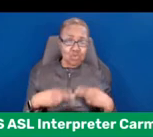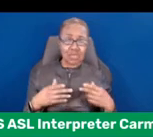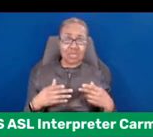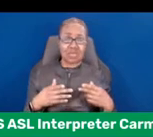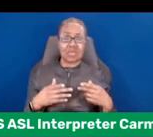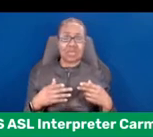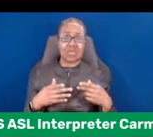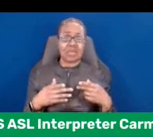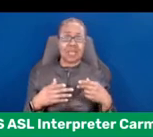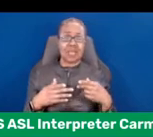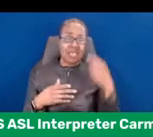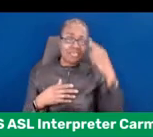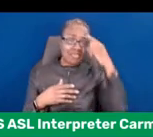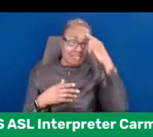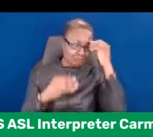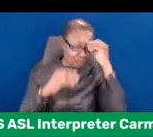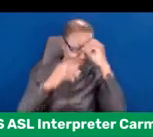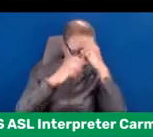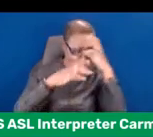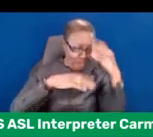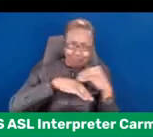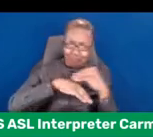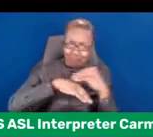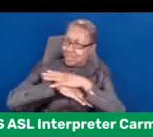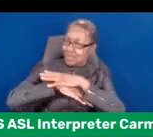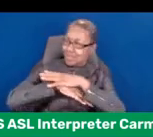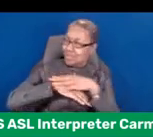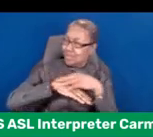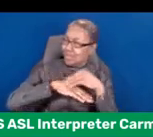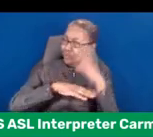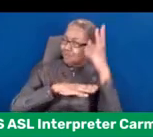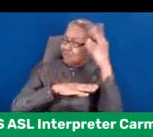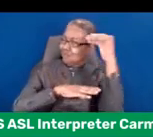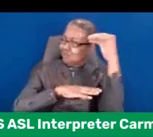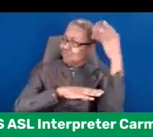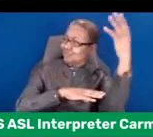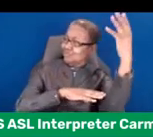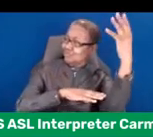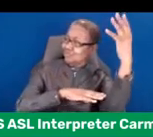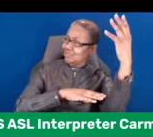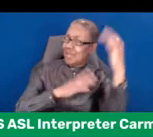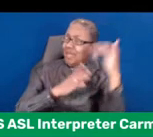of a beach, on a sunny day. Allow